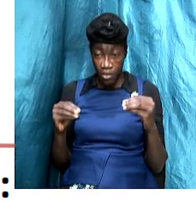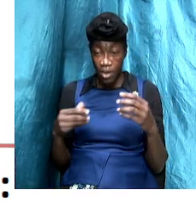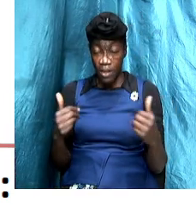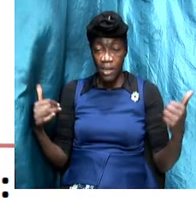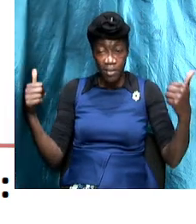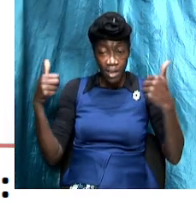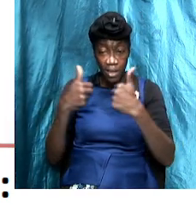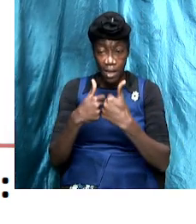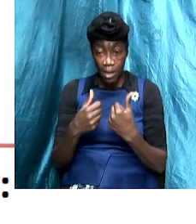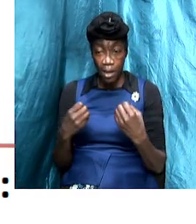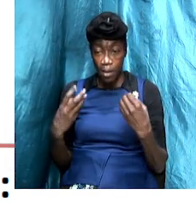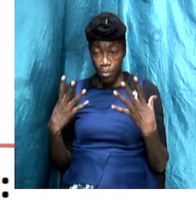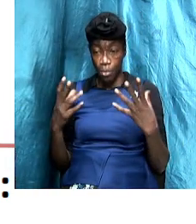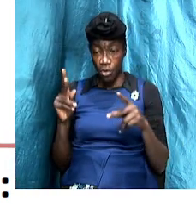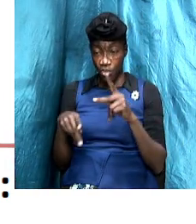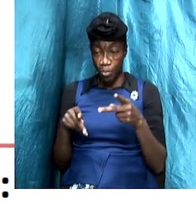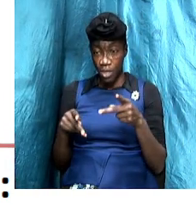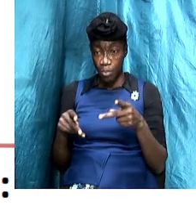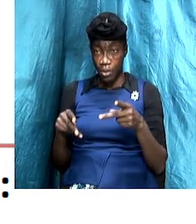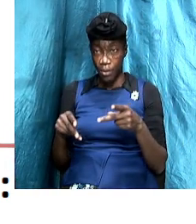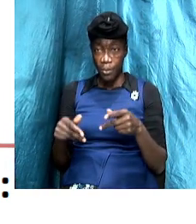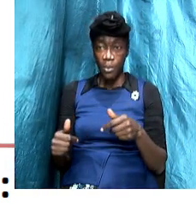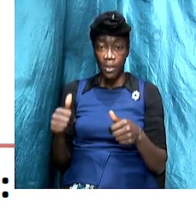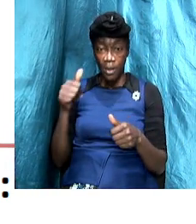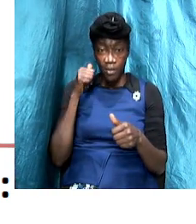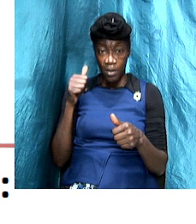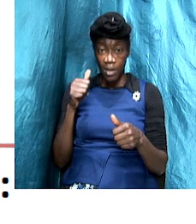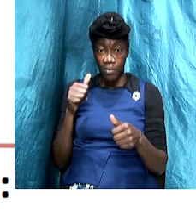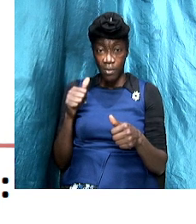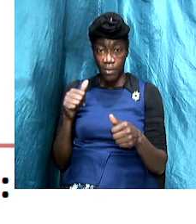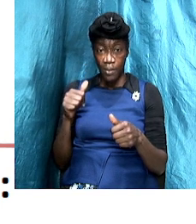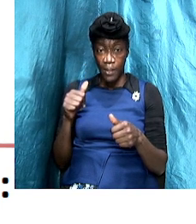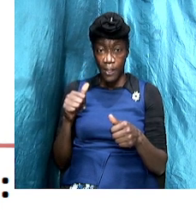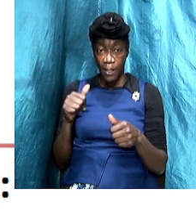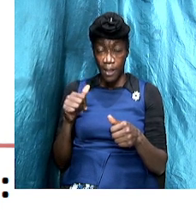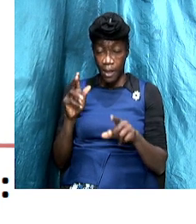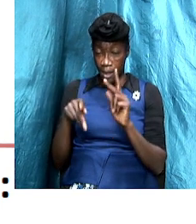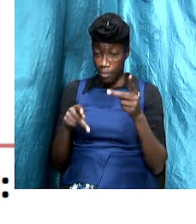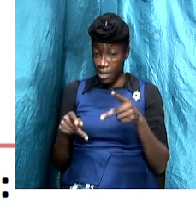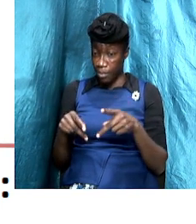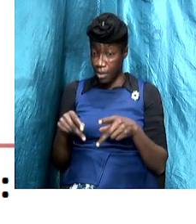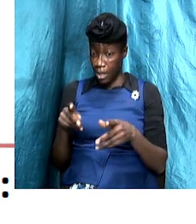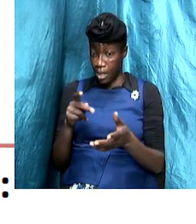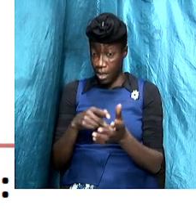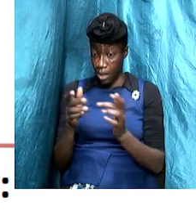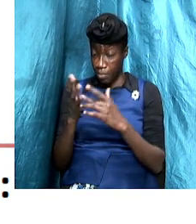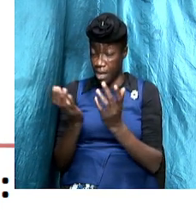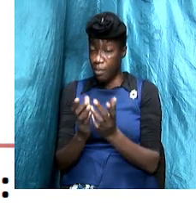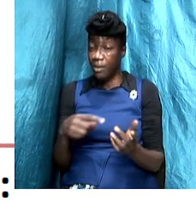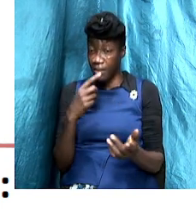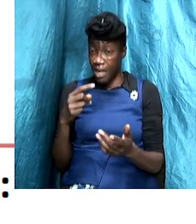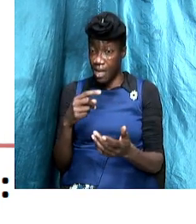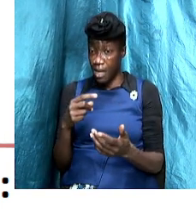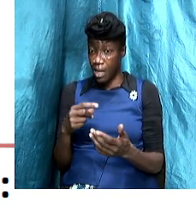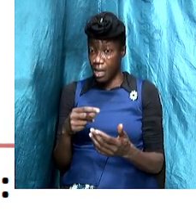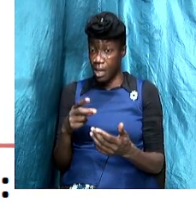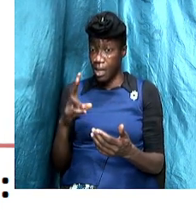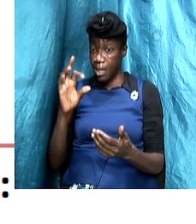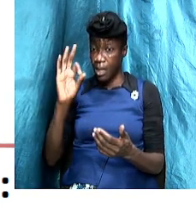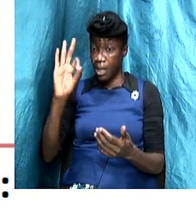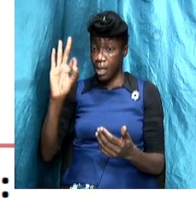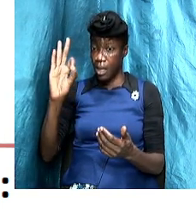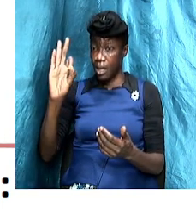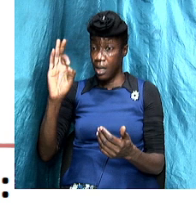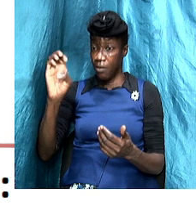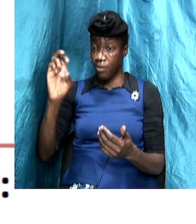and a lot of people are deceived. Is that scripture that we just read a while ago in Peter, where the Bible said few and 8 souls, is a verse